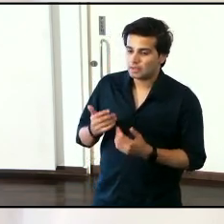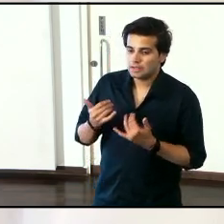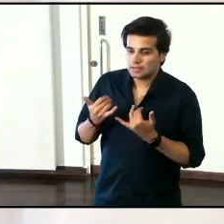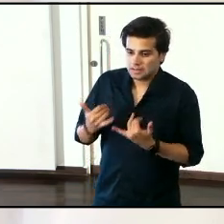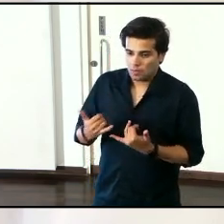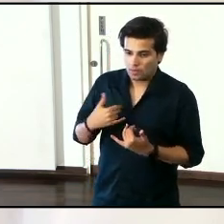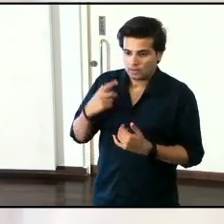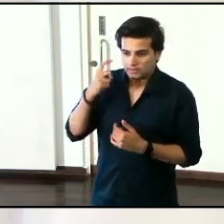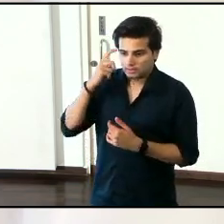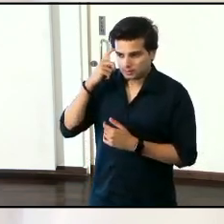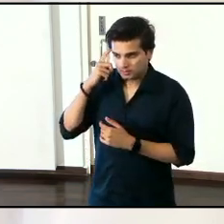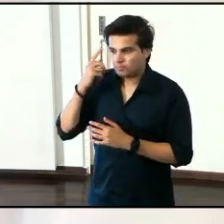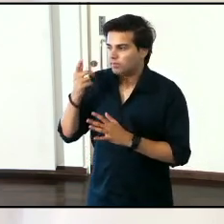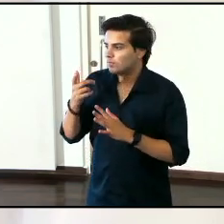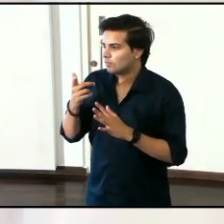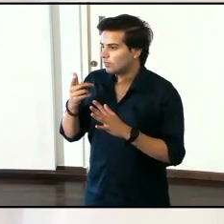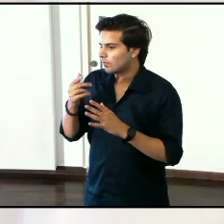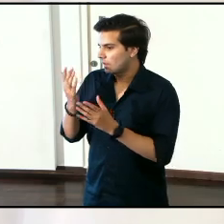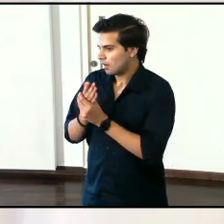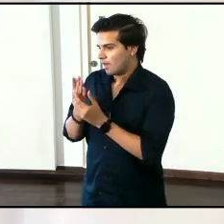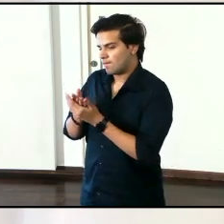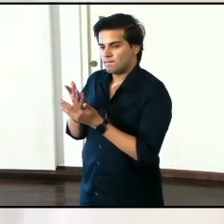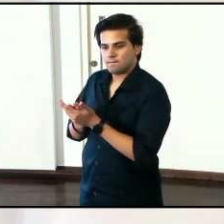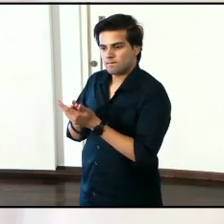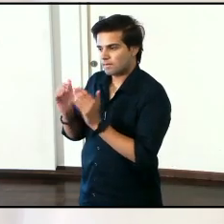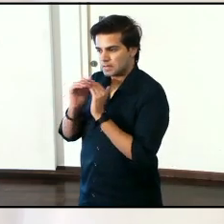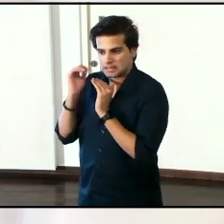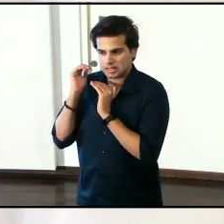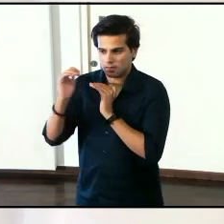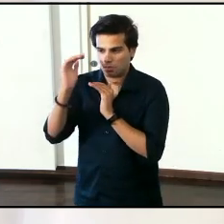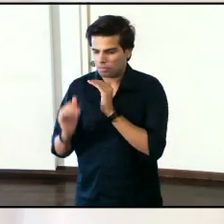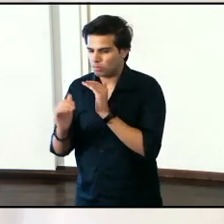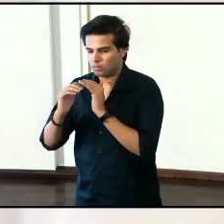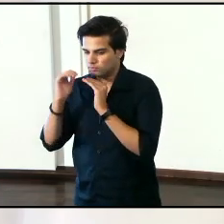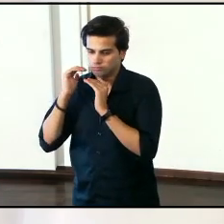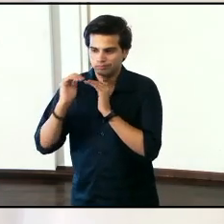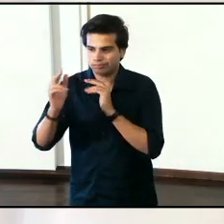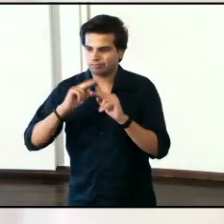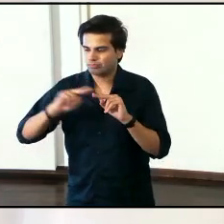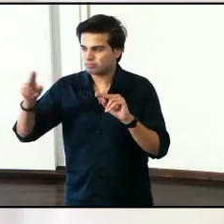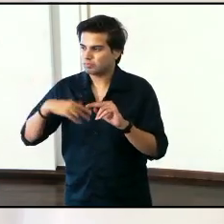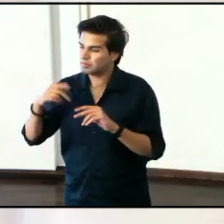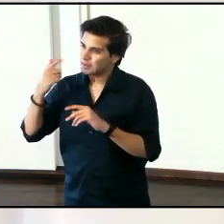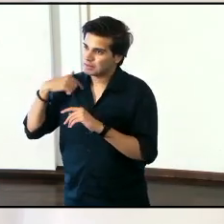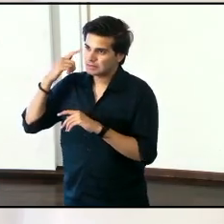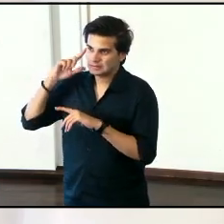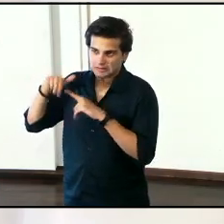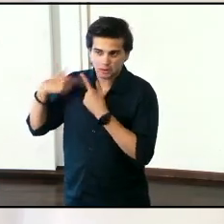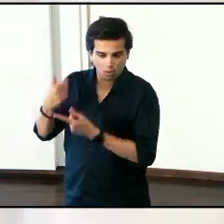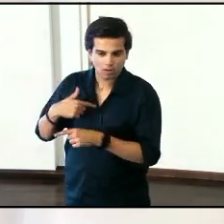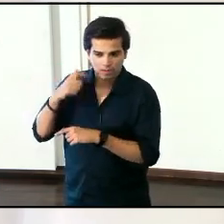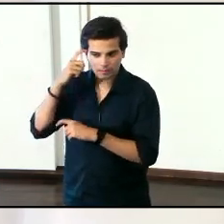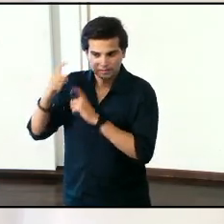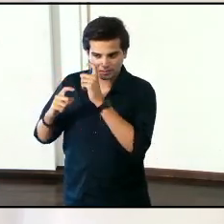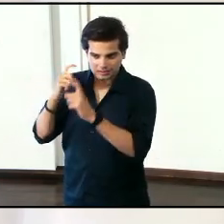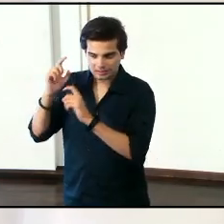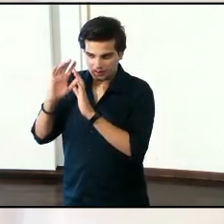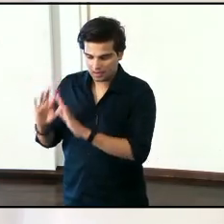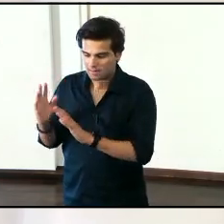particularly archives of resistance, and this is something I've been thinking about for a long time, which is that we